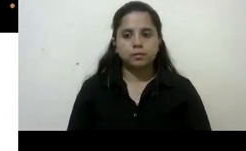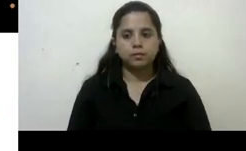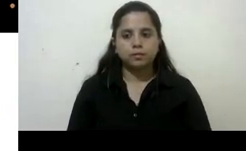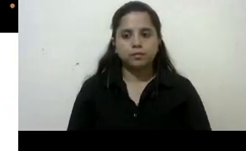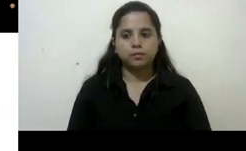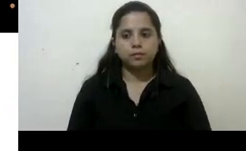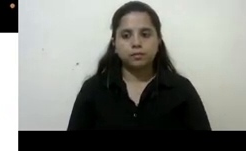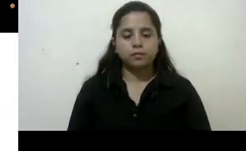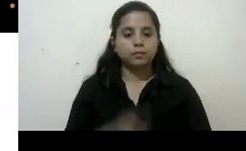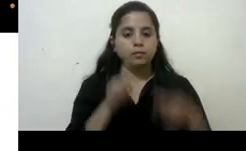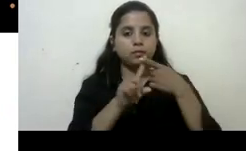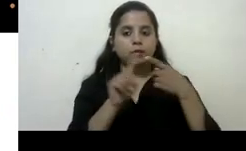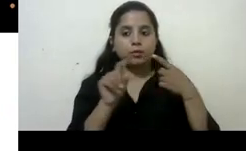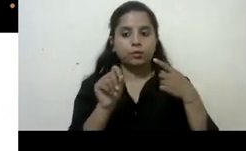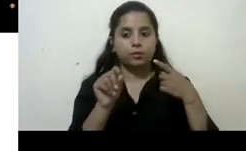First one,